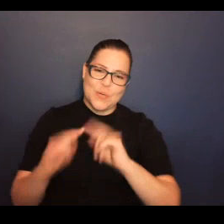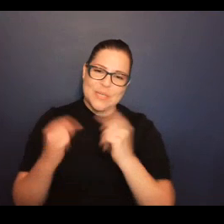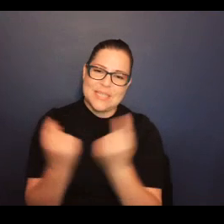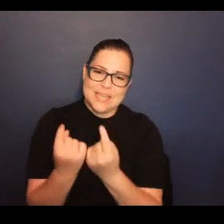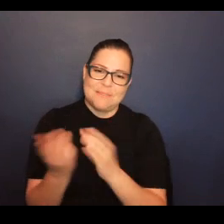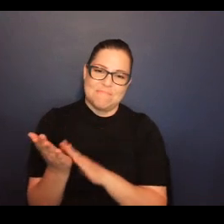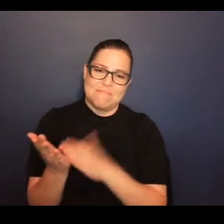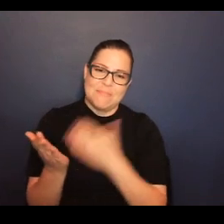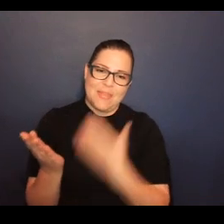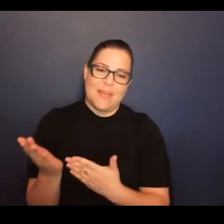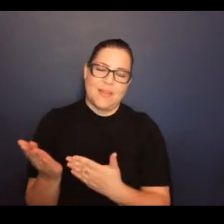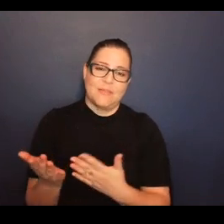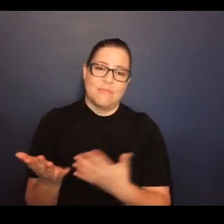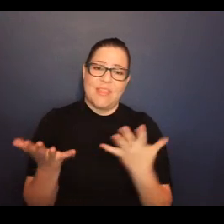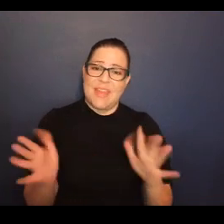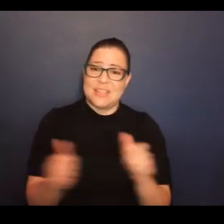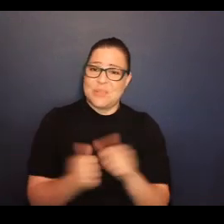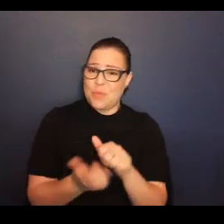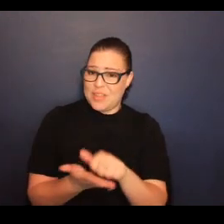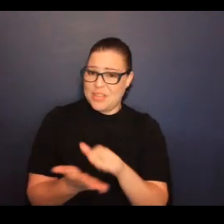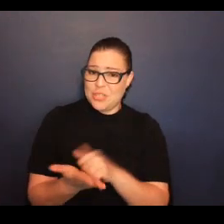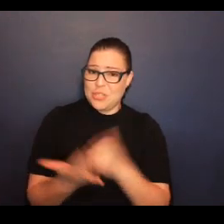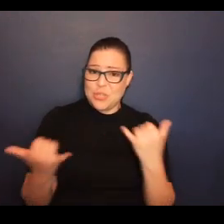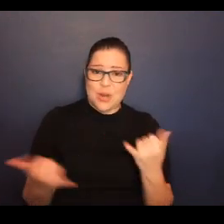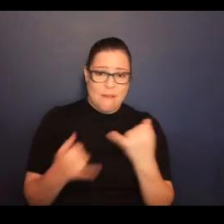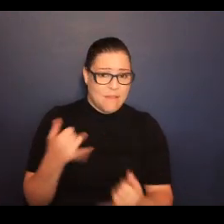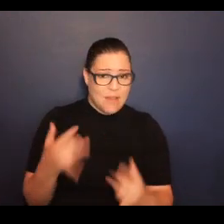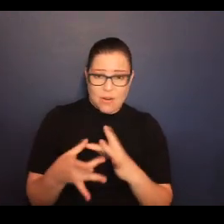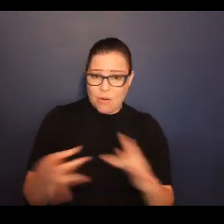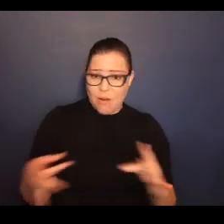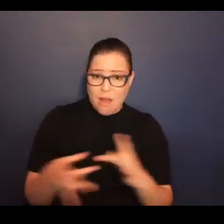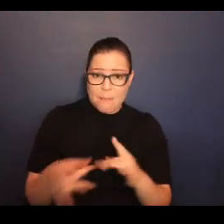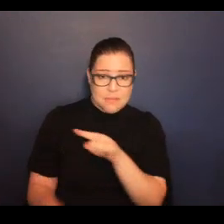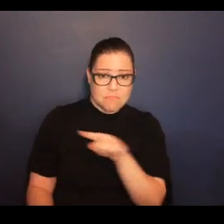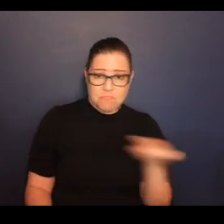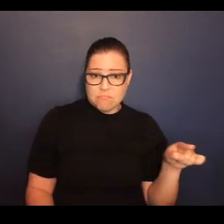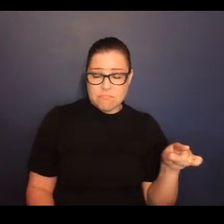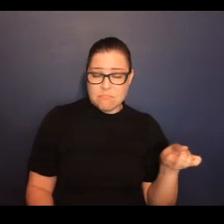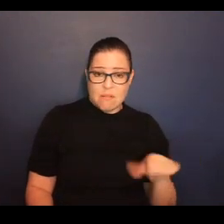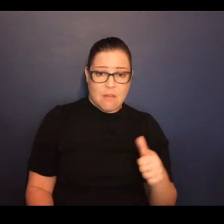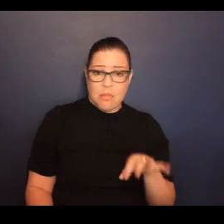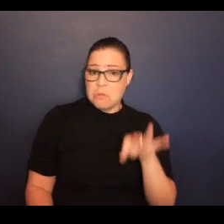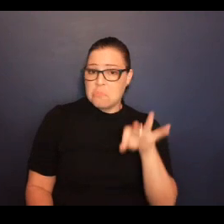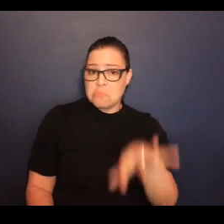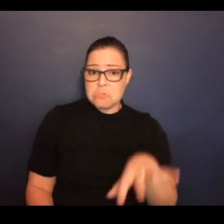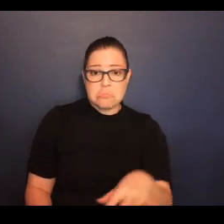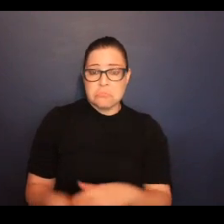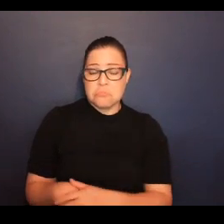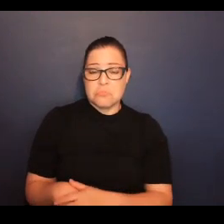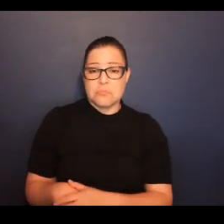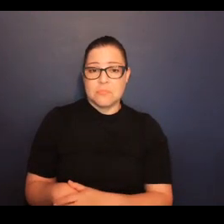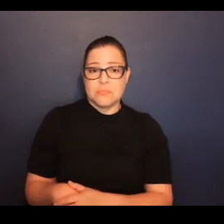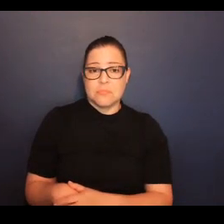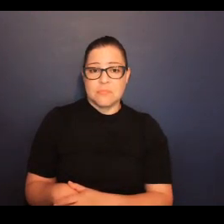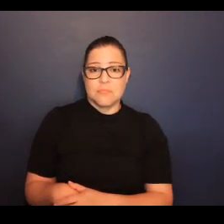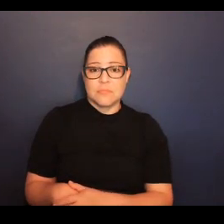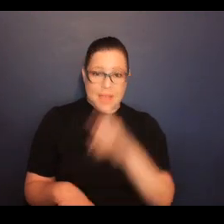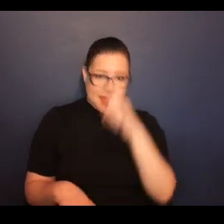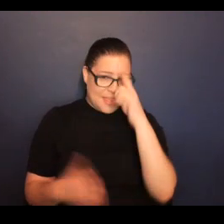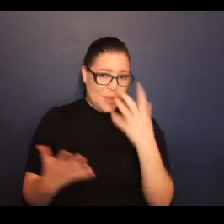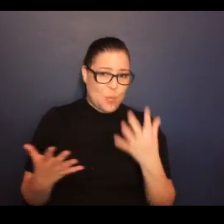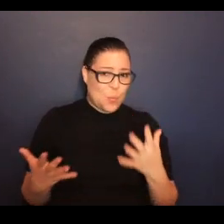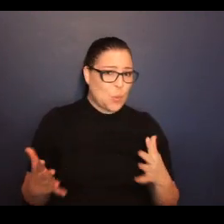And you know, we're done with the agenda. So let's make any final comments from my colleagues. Is there anything else to conclude the evening? Because I know, and I think we're done. We're not